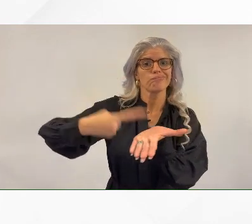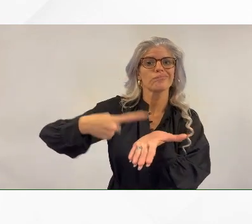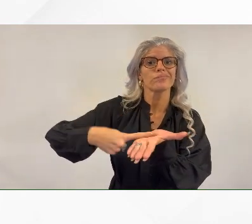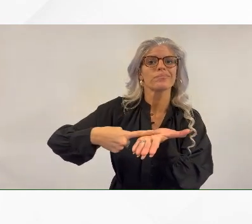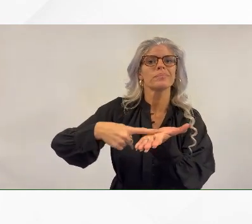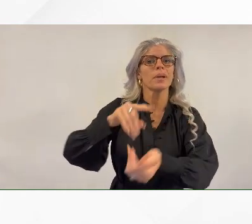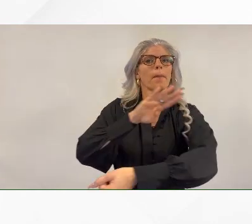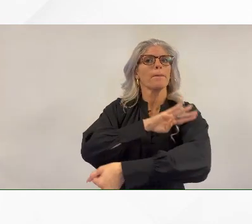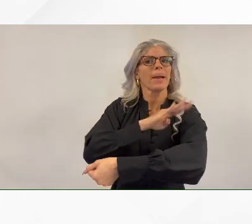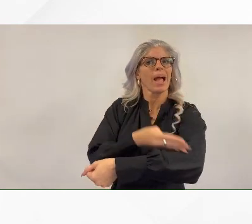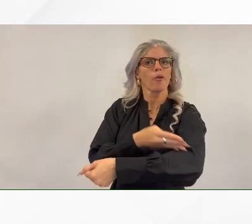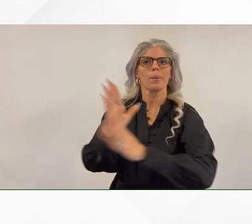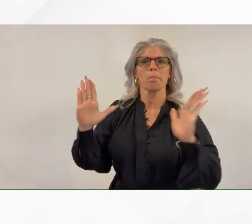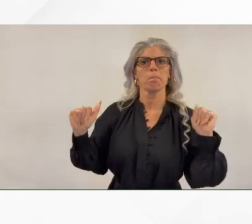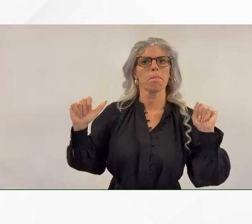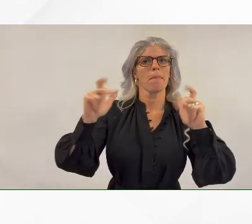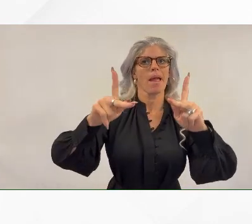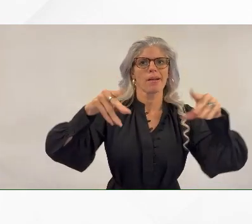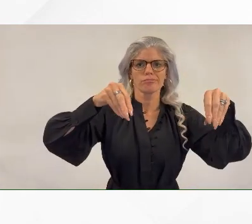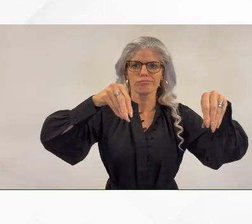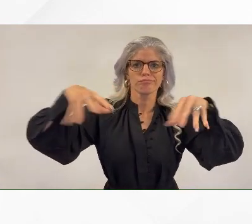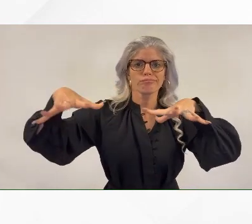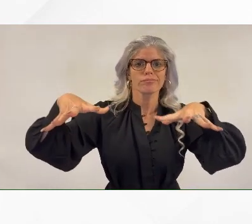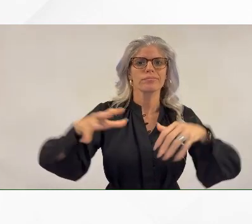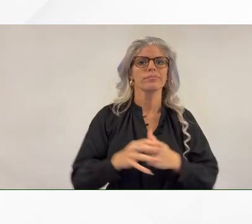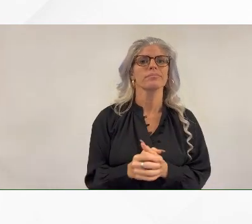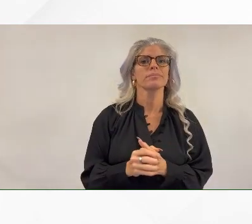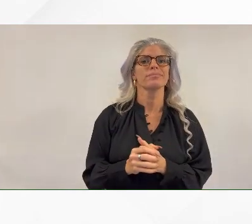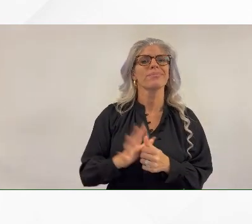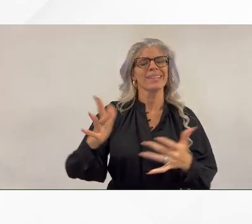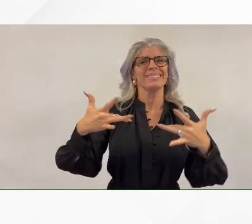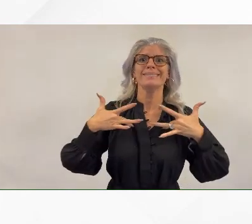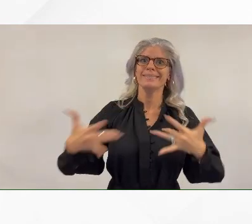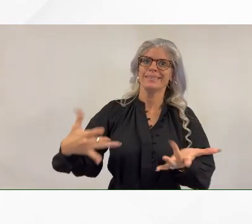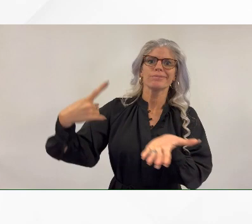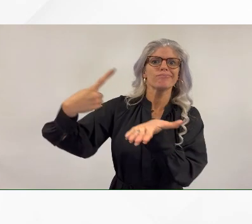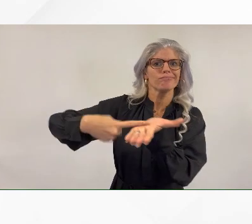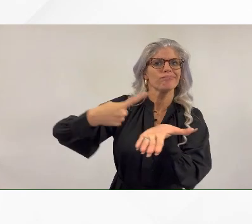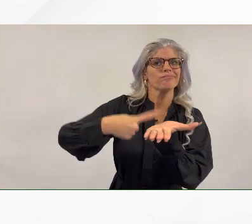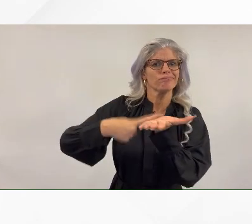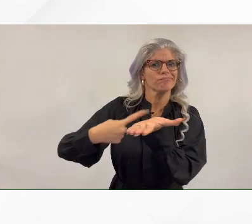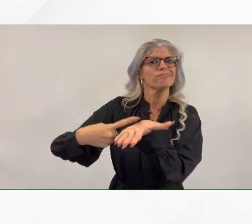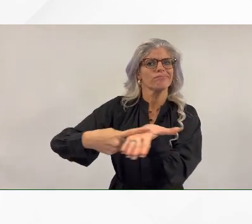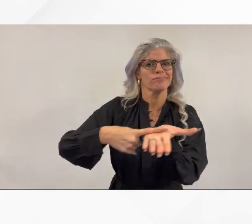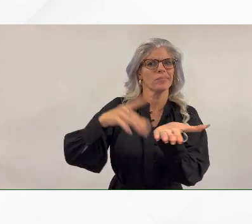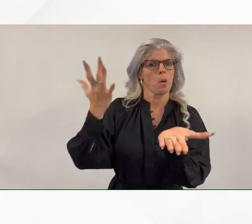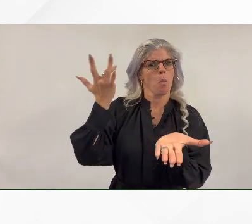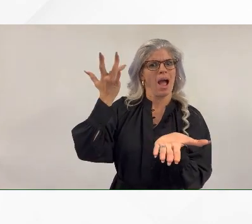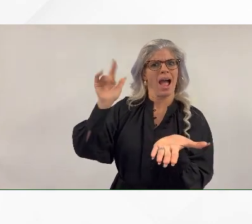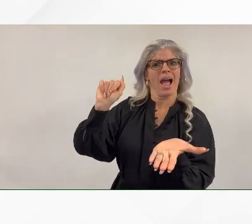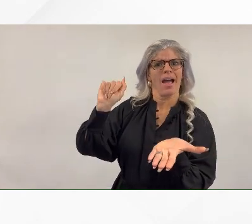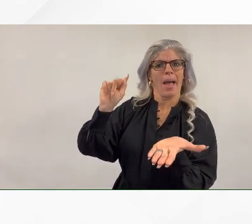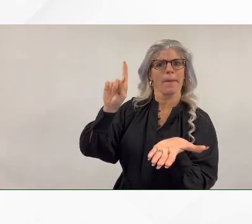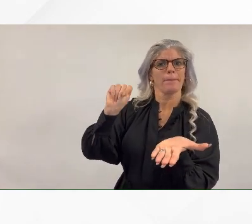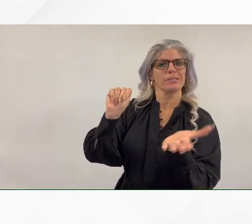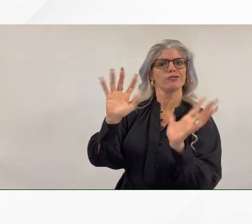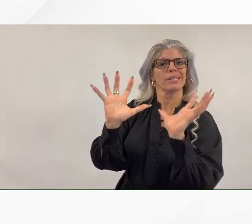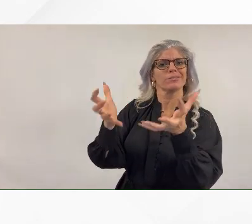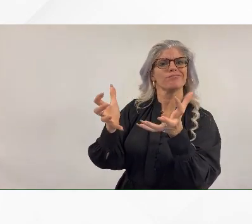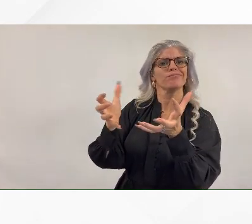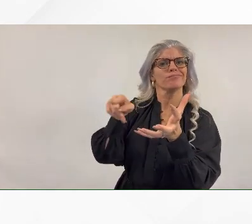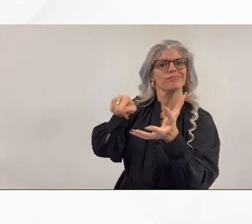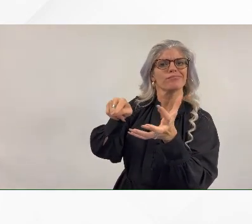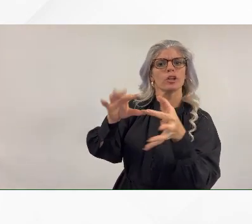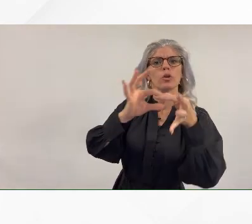Let's talk about power restoration, always a topic of discussion due to the administrative categorization of power restoration work. In